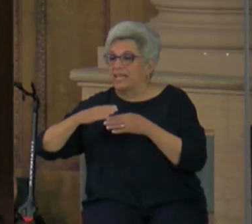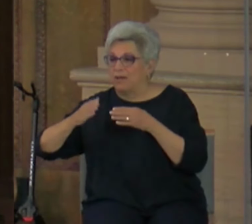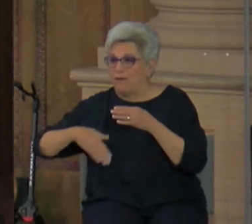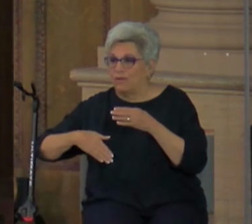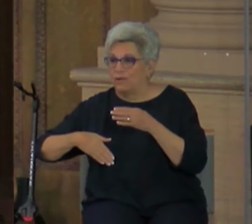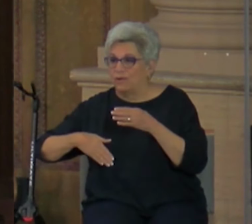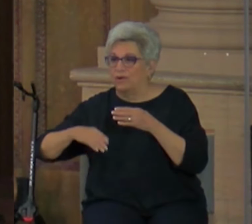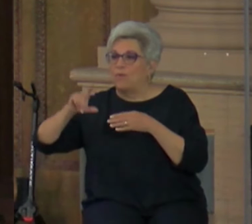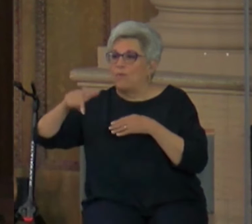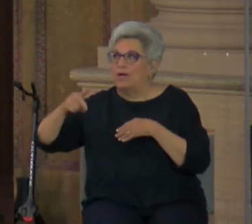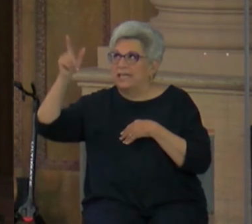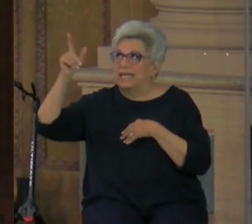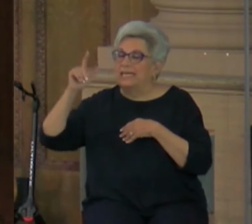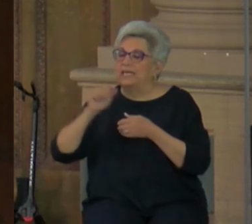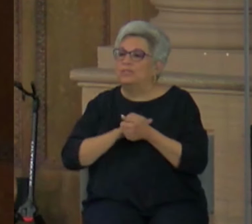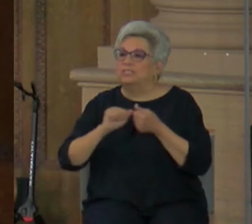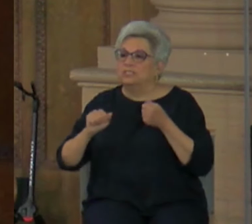defeat evil,